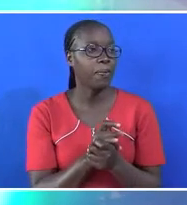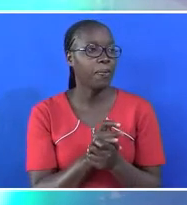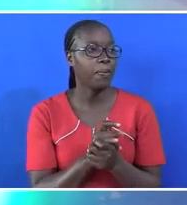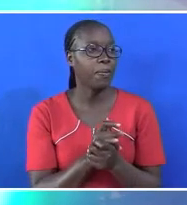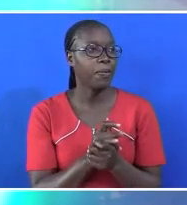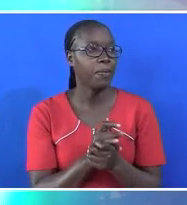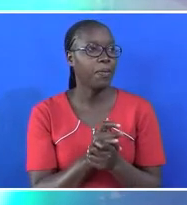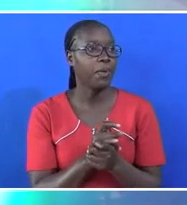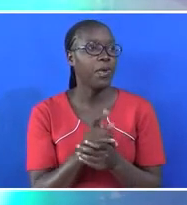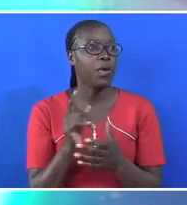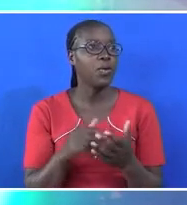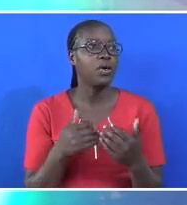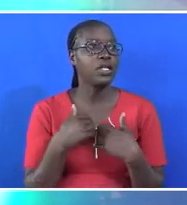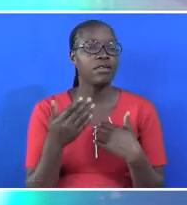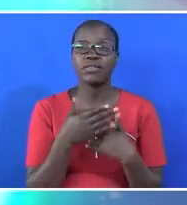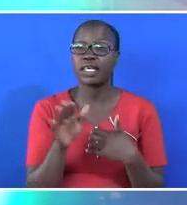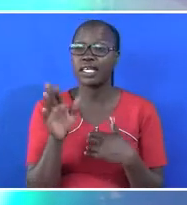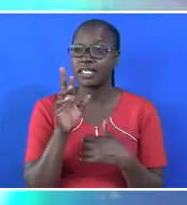What have they seen?